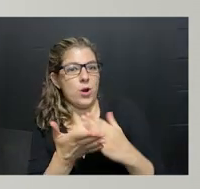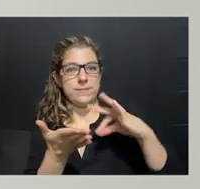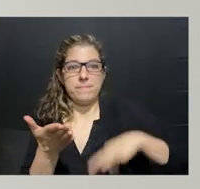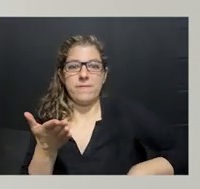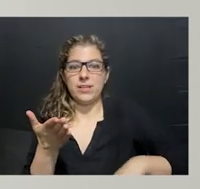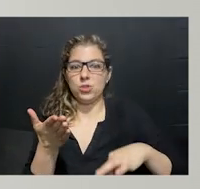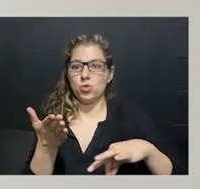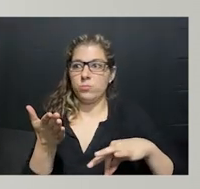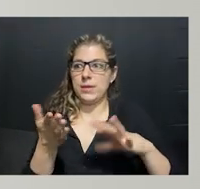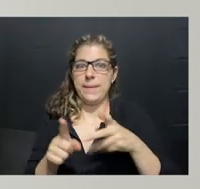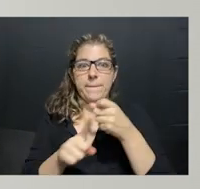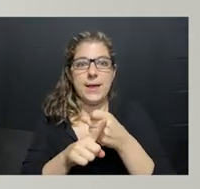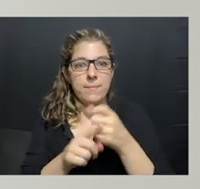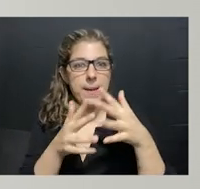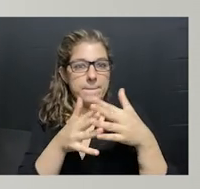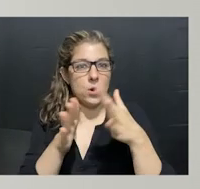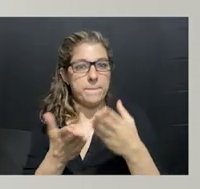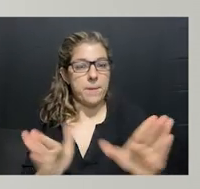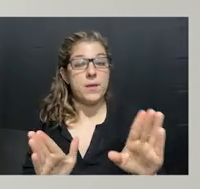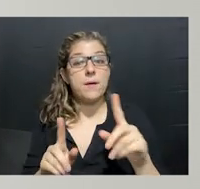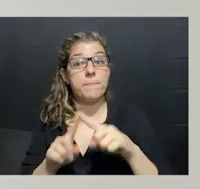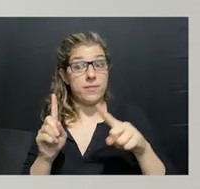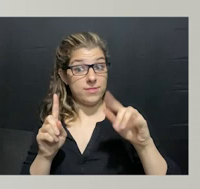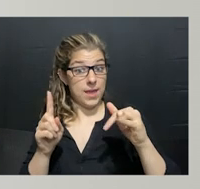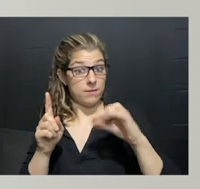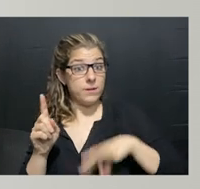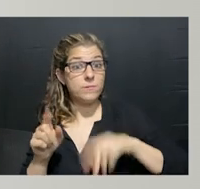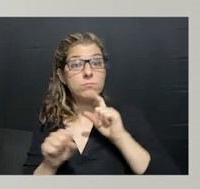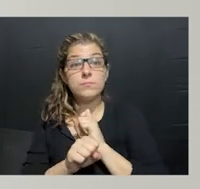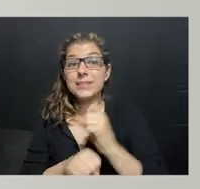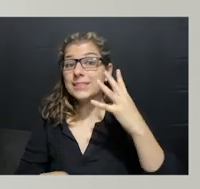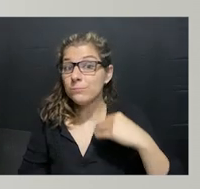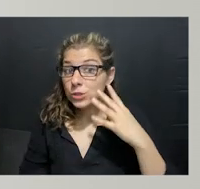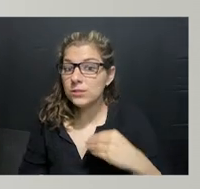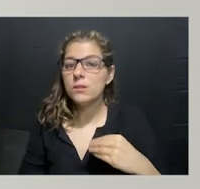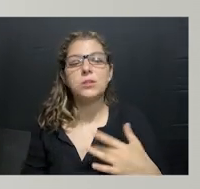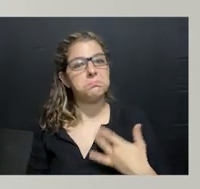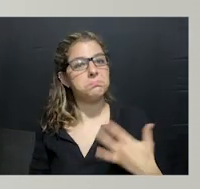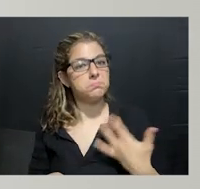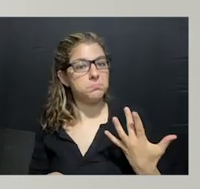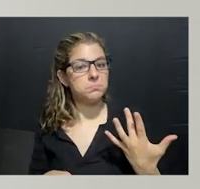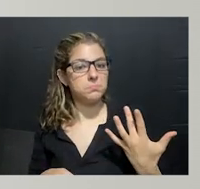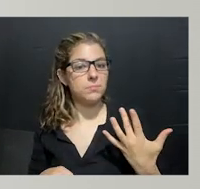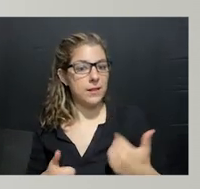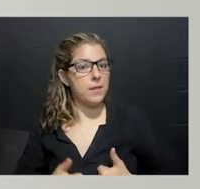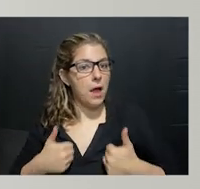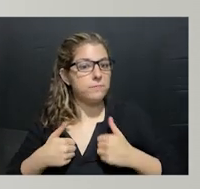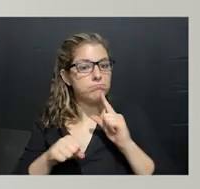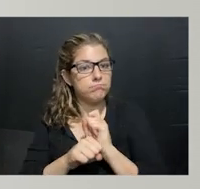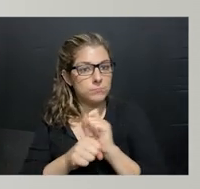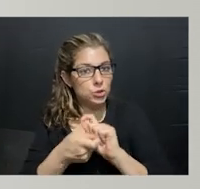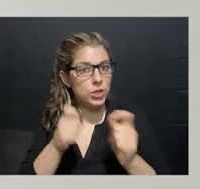benefits to be felt by the American public. But once those benefits have been felt, there is a sense that lives have